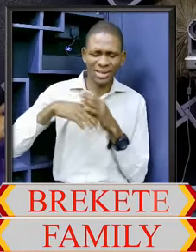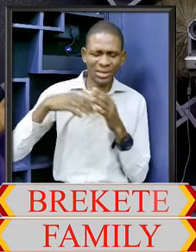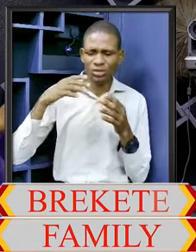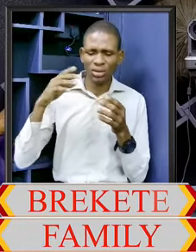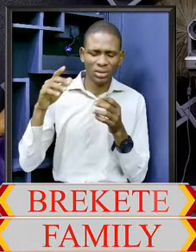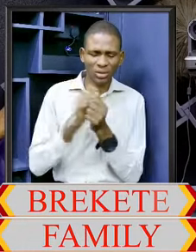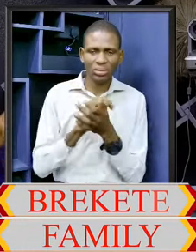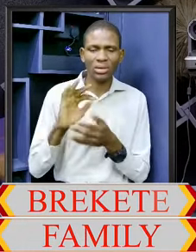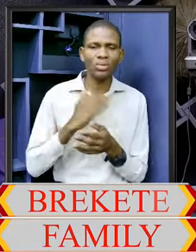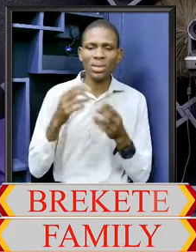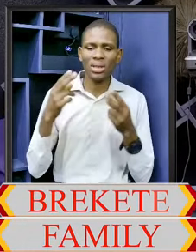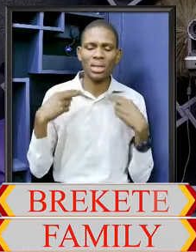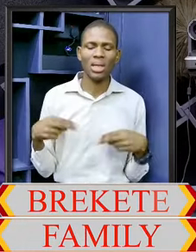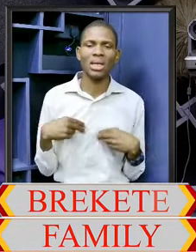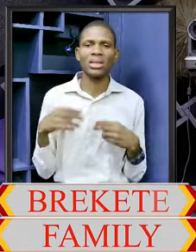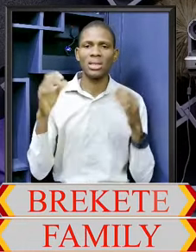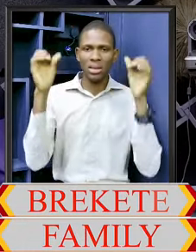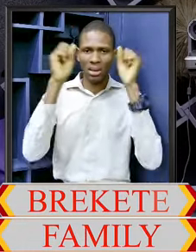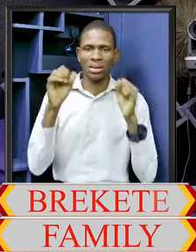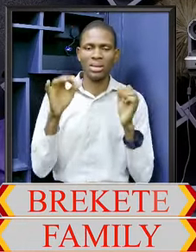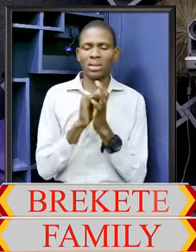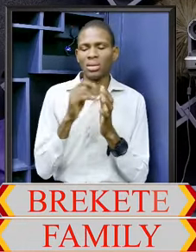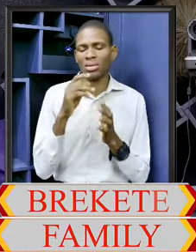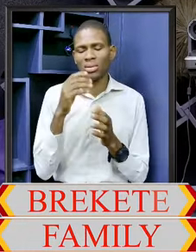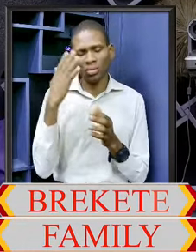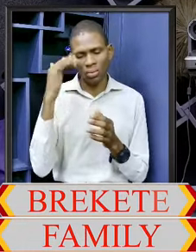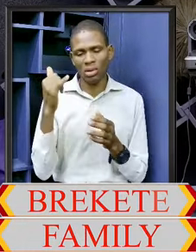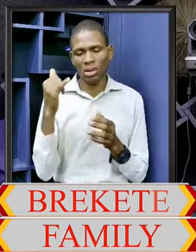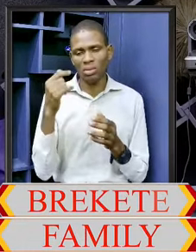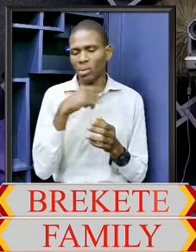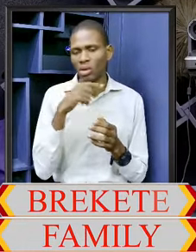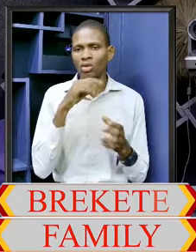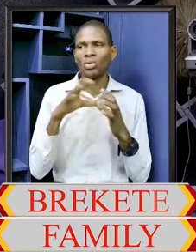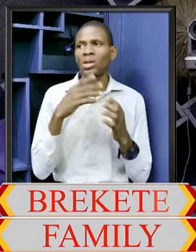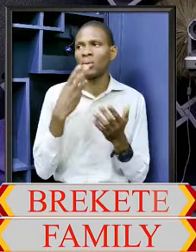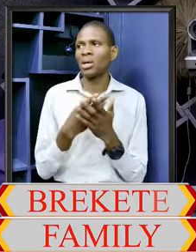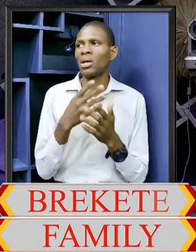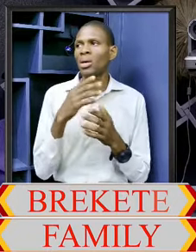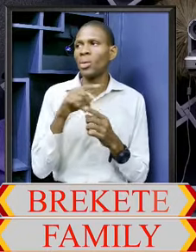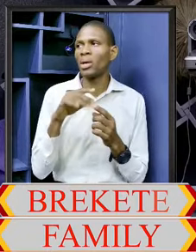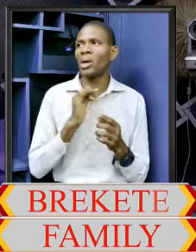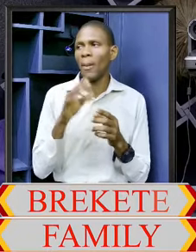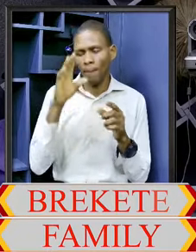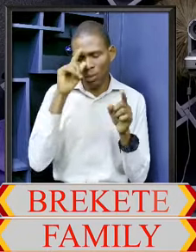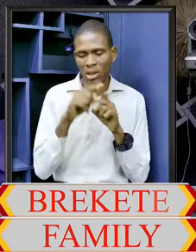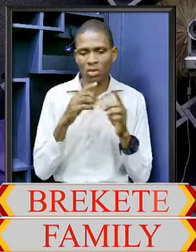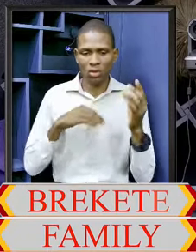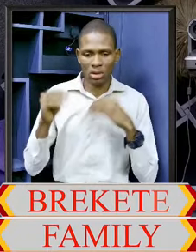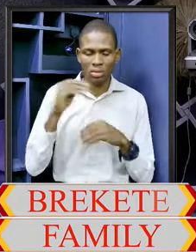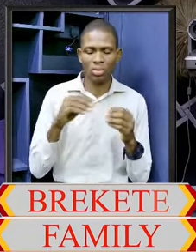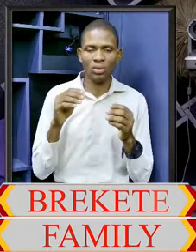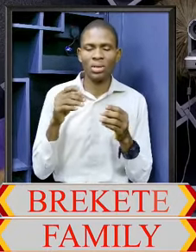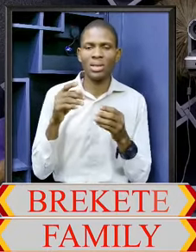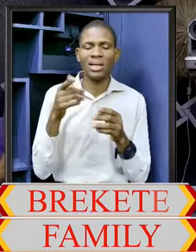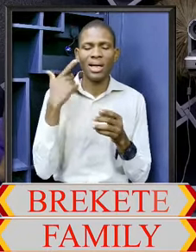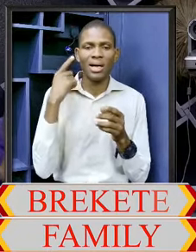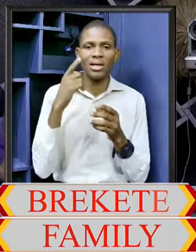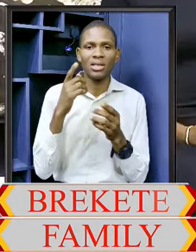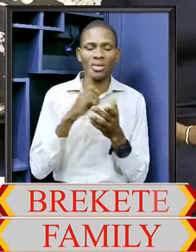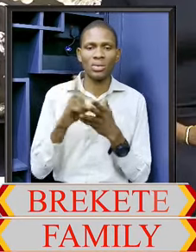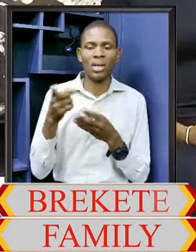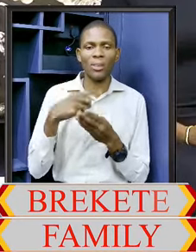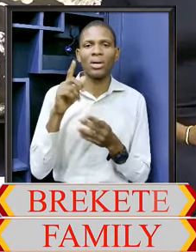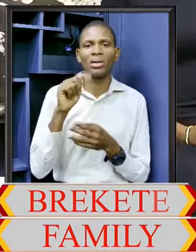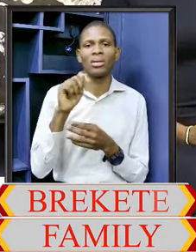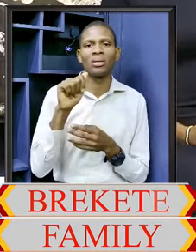Now make we need they do well. So when our brother made contribution last week about tax force, I